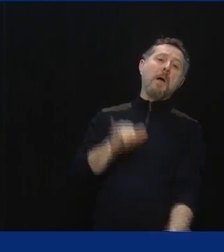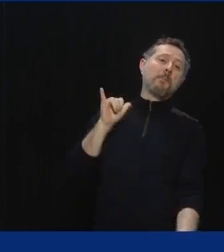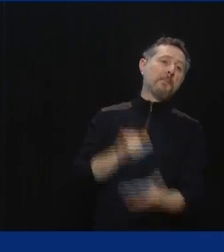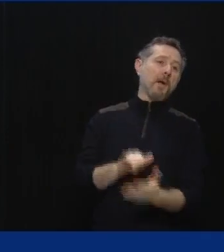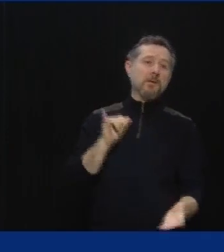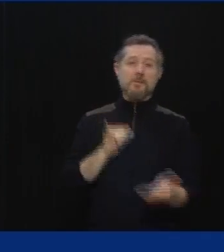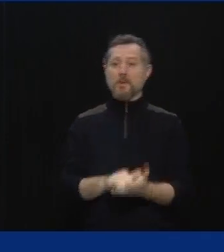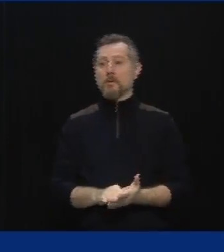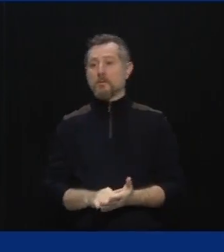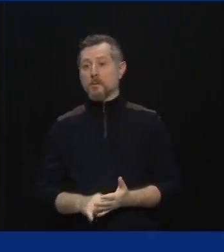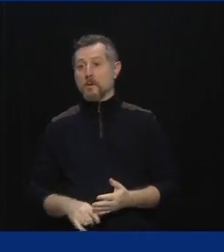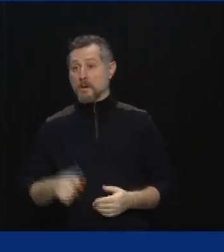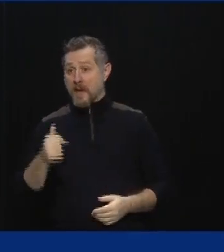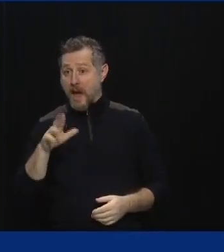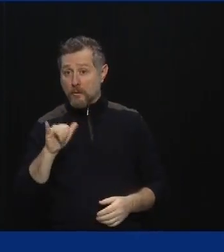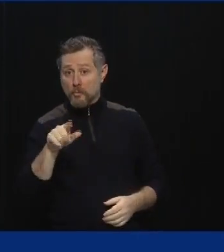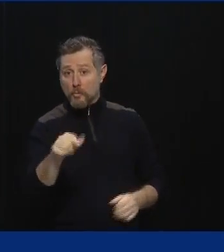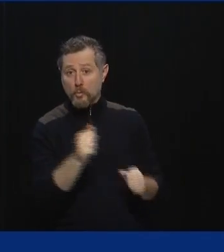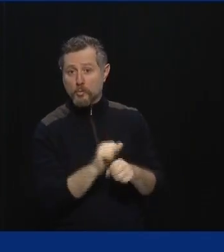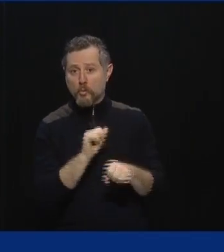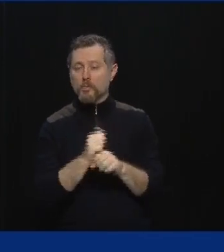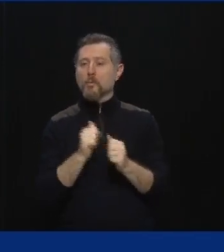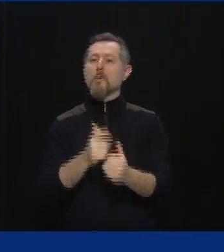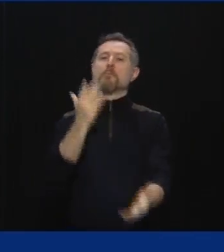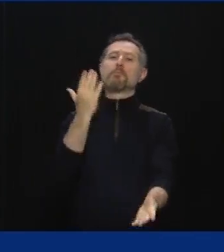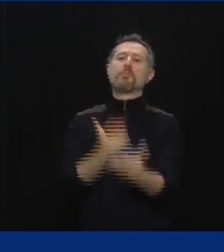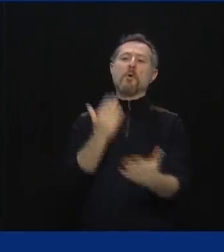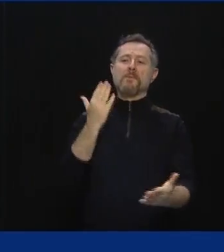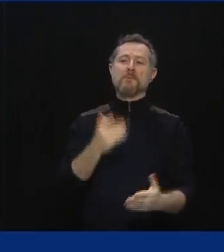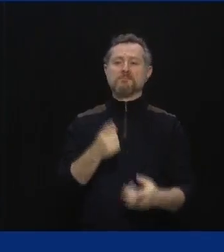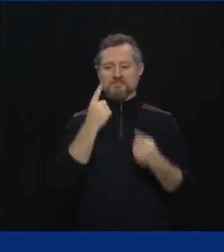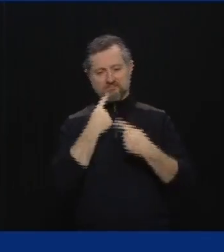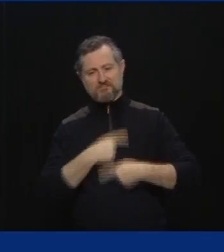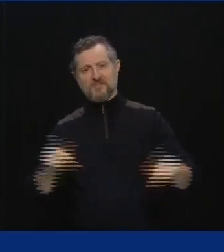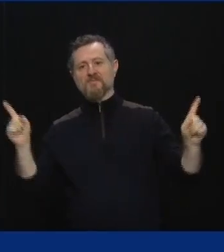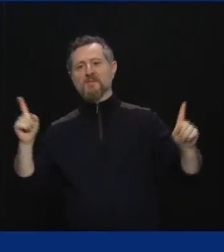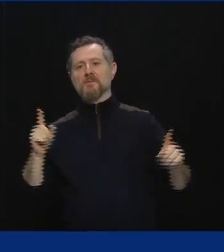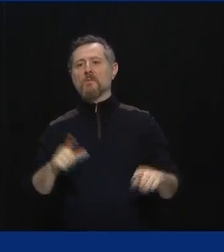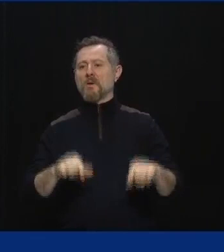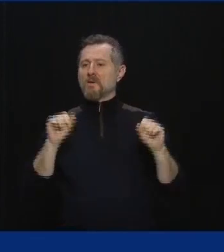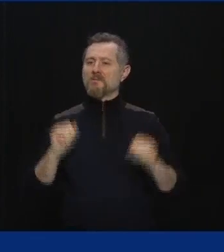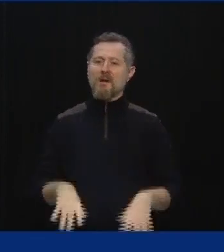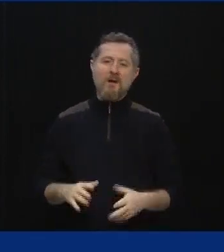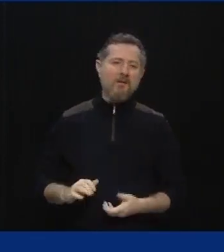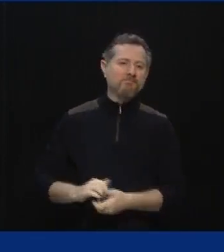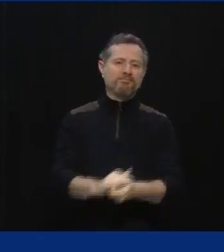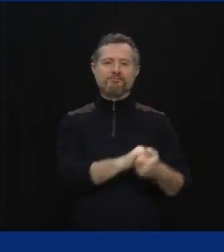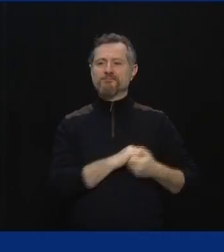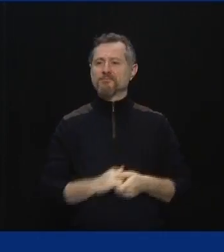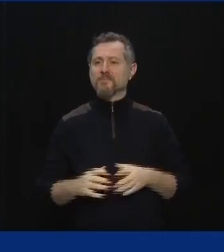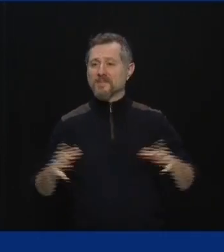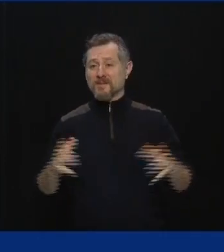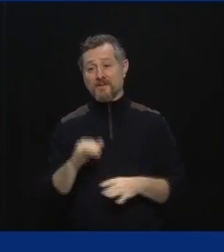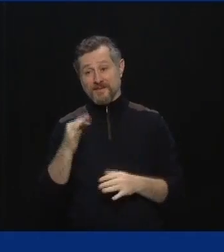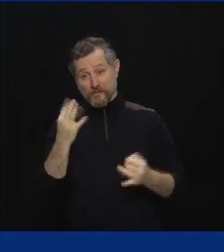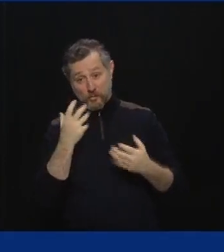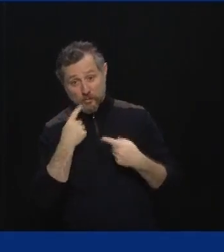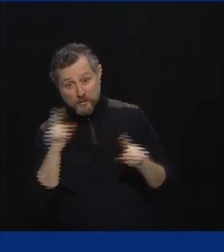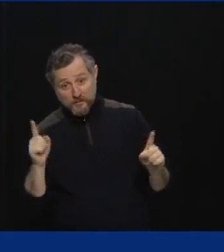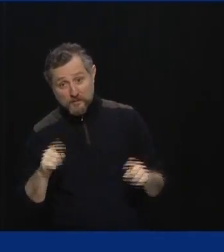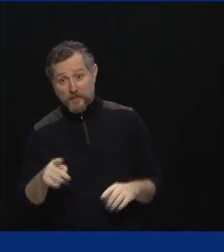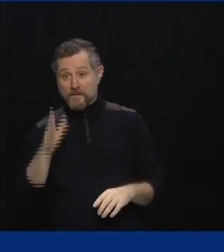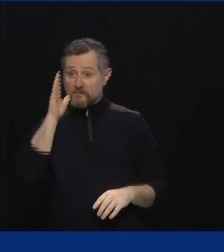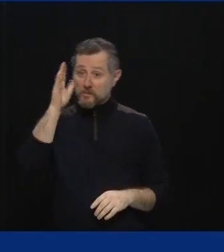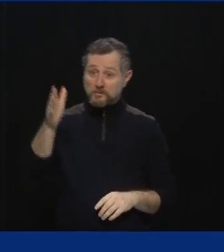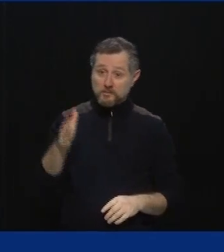Gary, with your work, you've proved that it can be done and it must be done if we're going to be successful